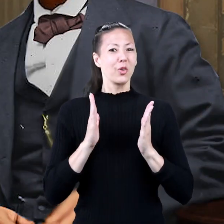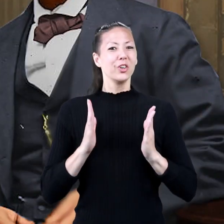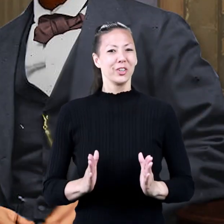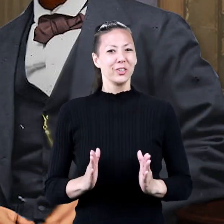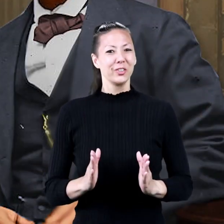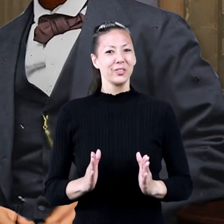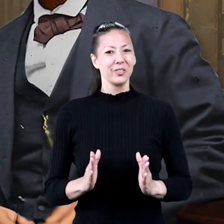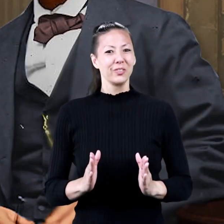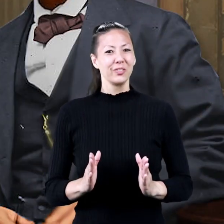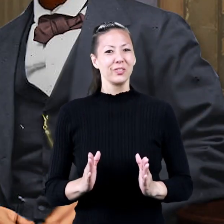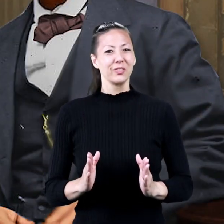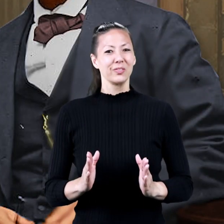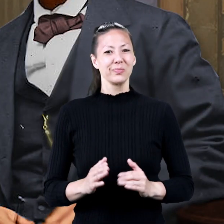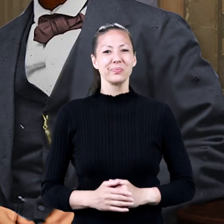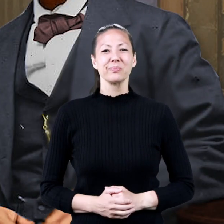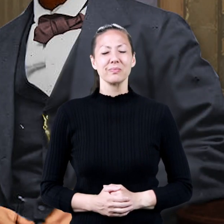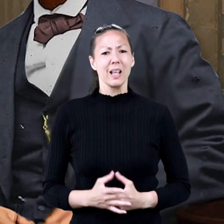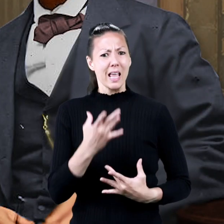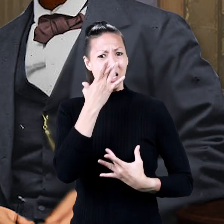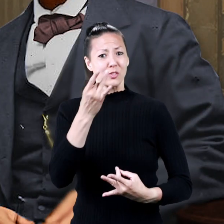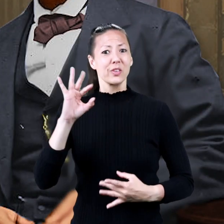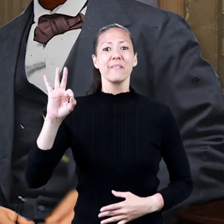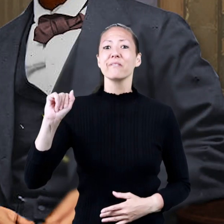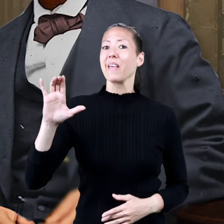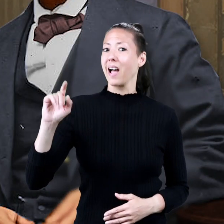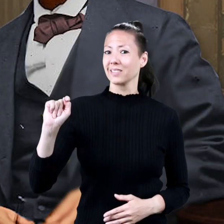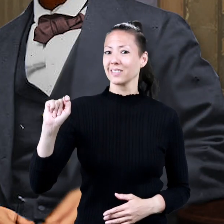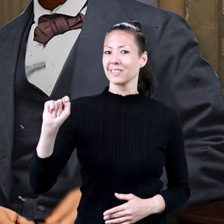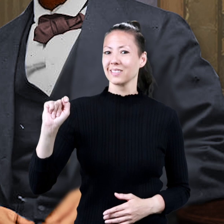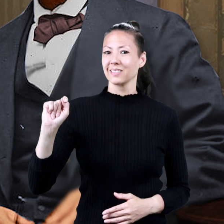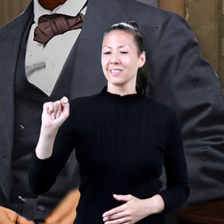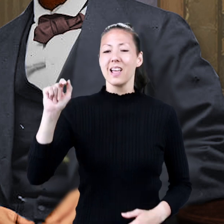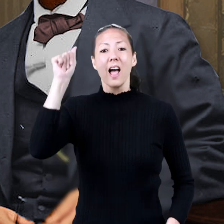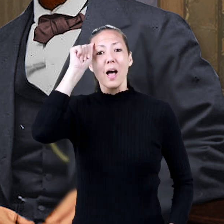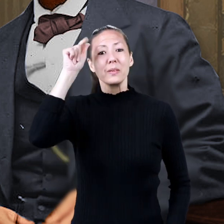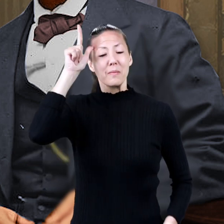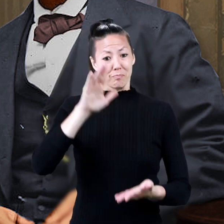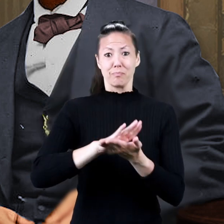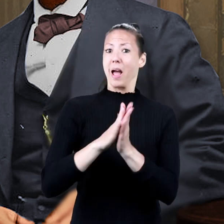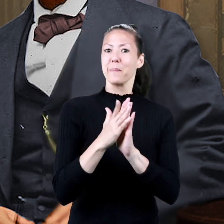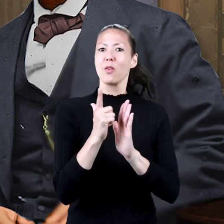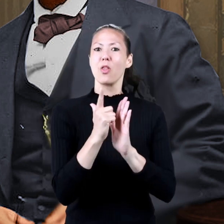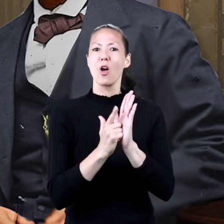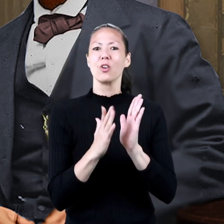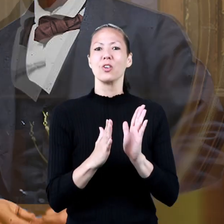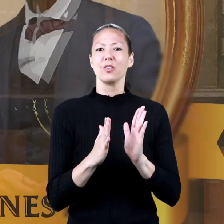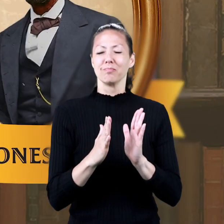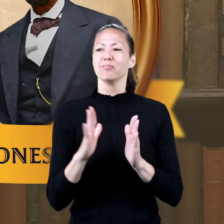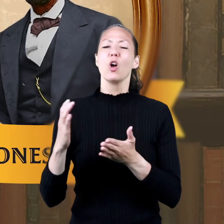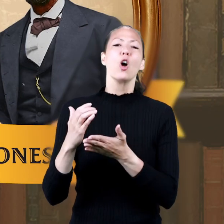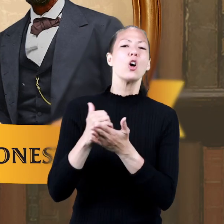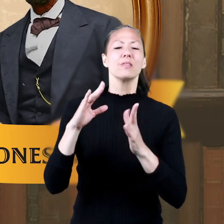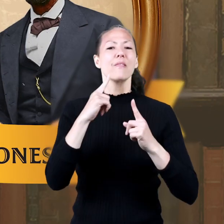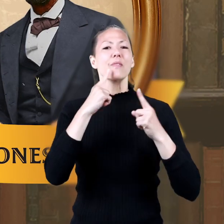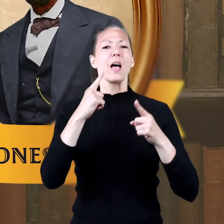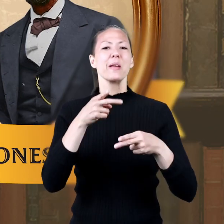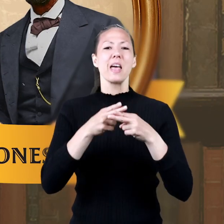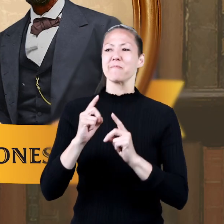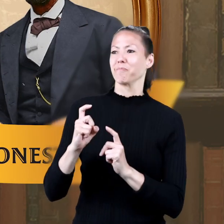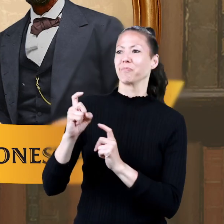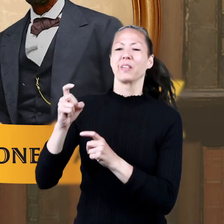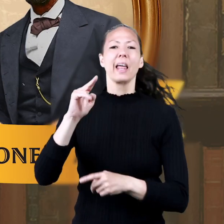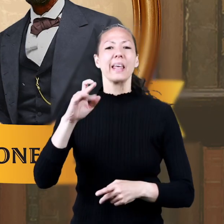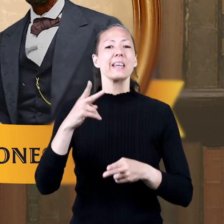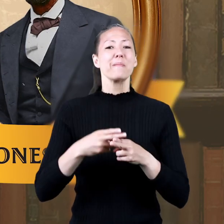Here is an interesting fact. After Lincoln became a lawyer, he earned one of his famous nicknames, Honest